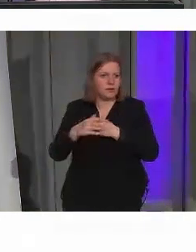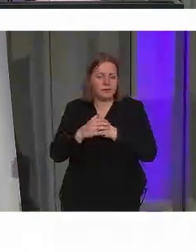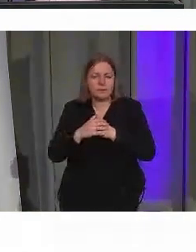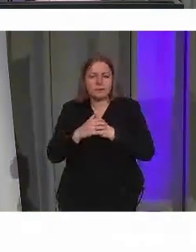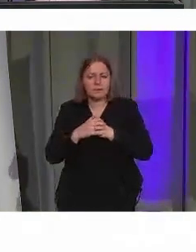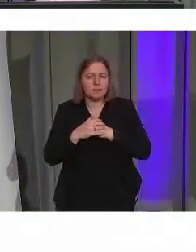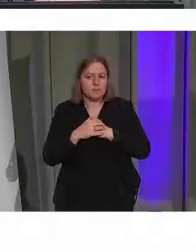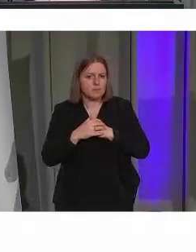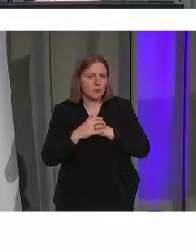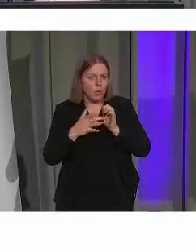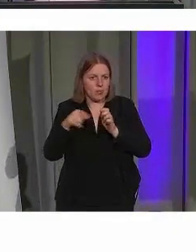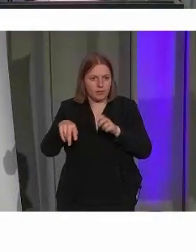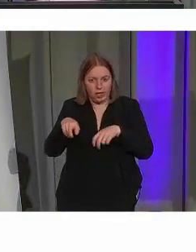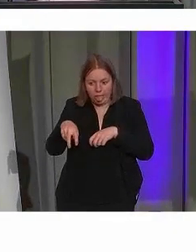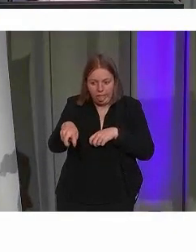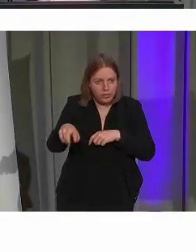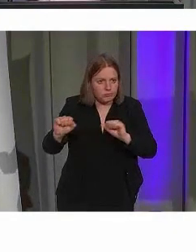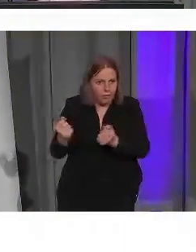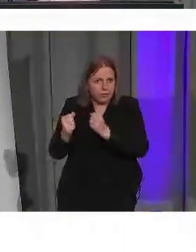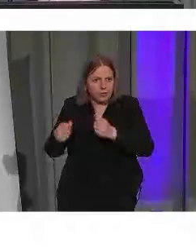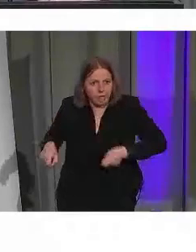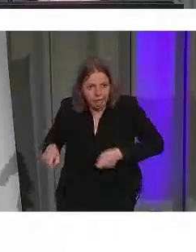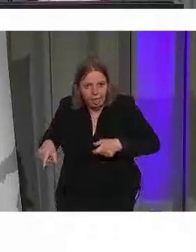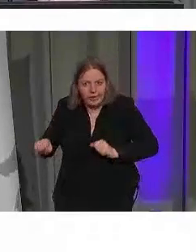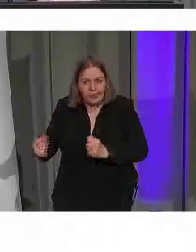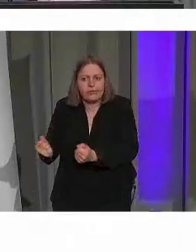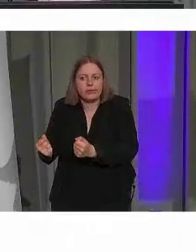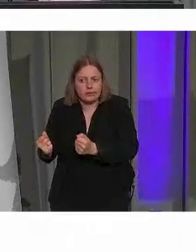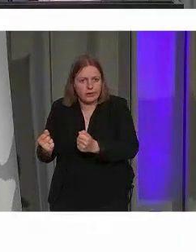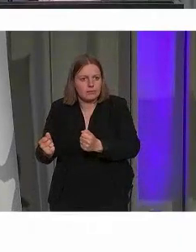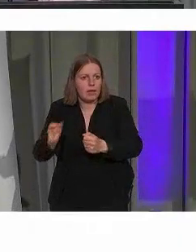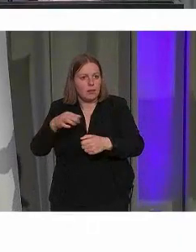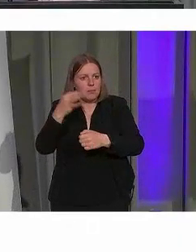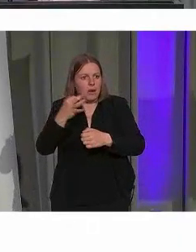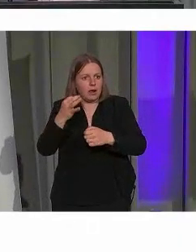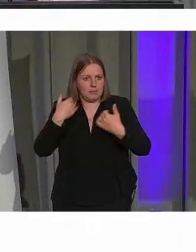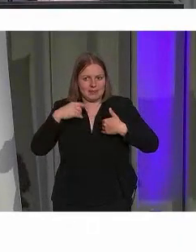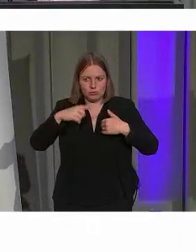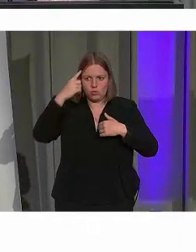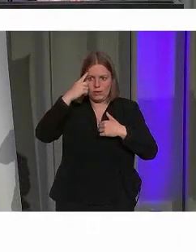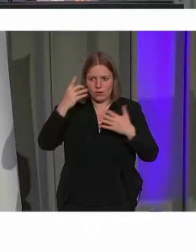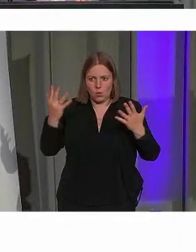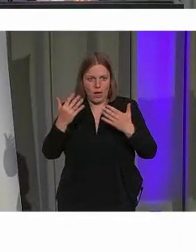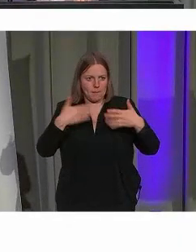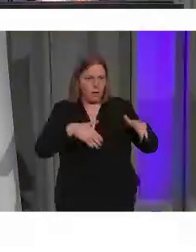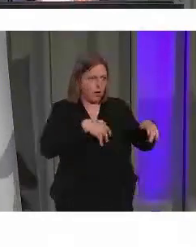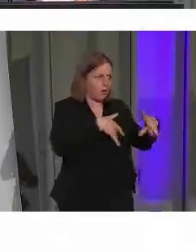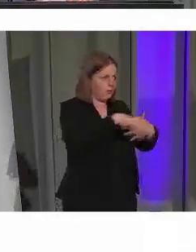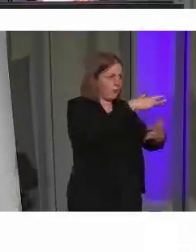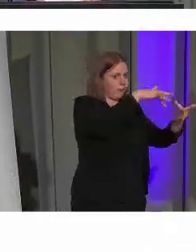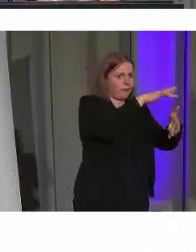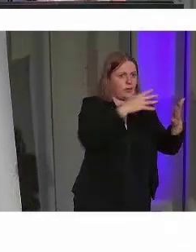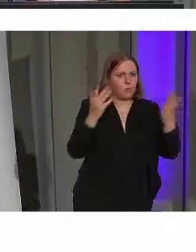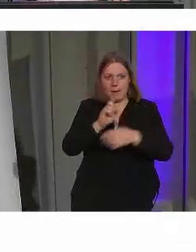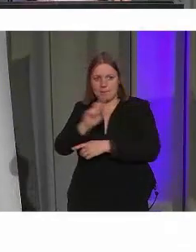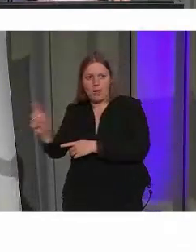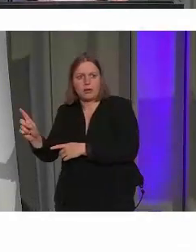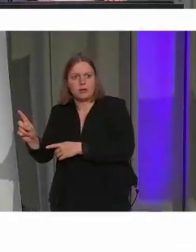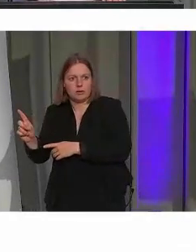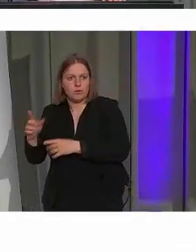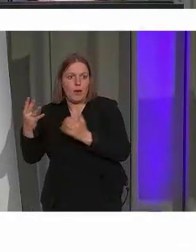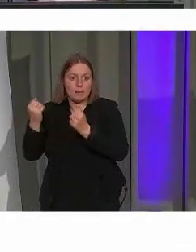not possible to walk along them, but it's important to identify where is the streets.